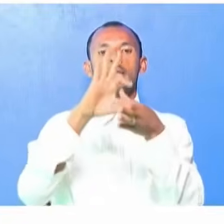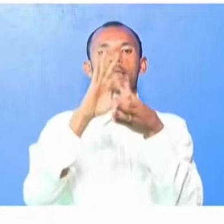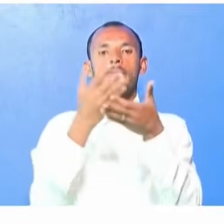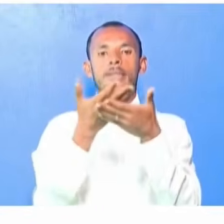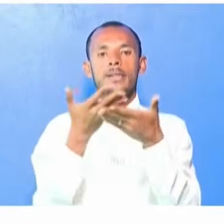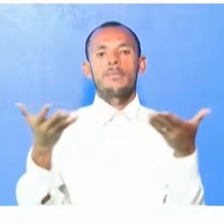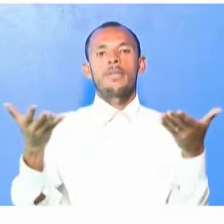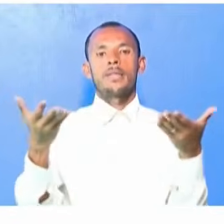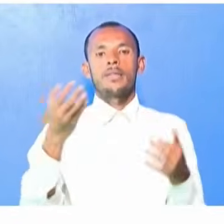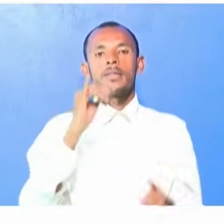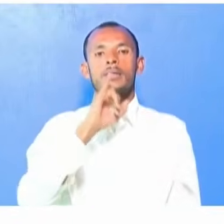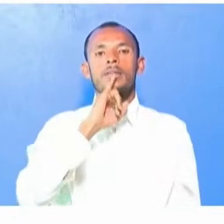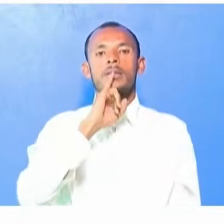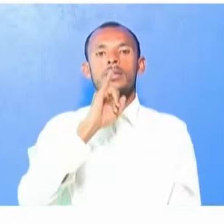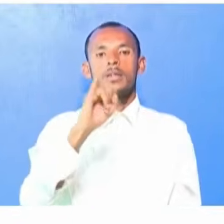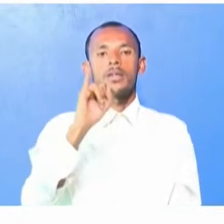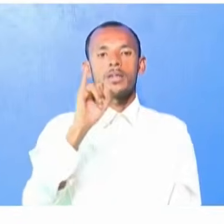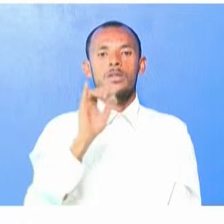statements?